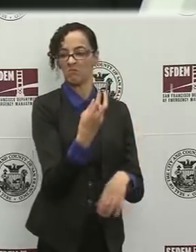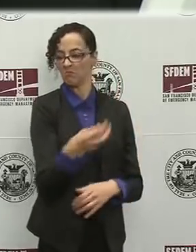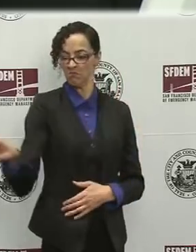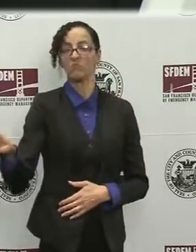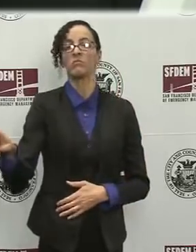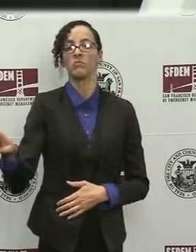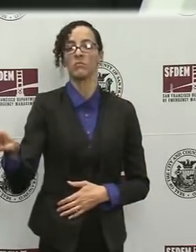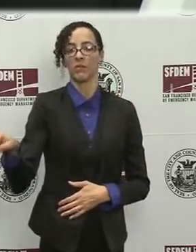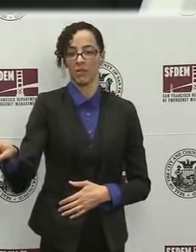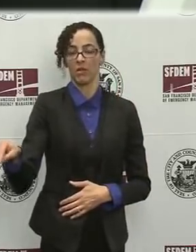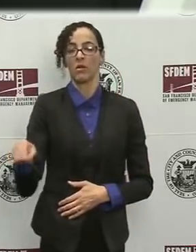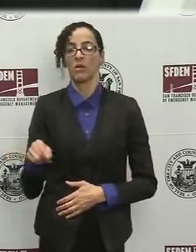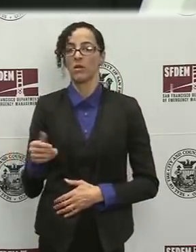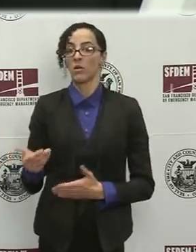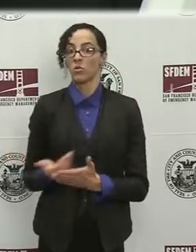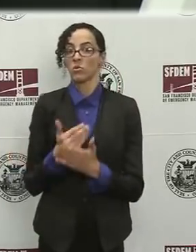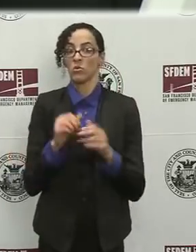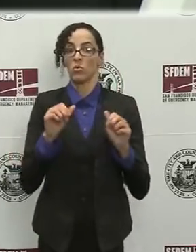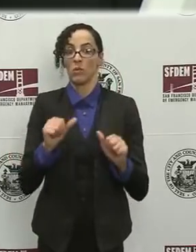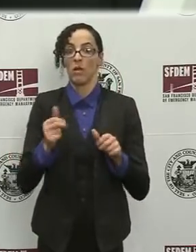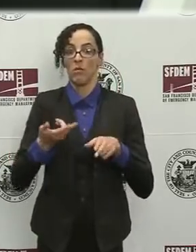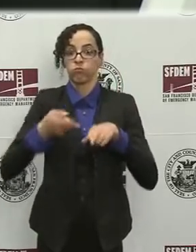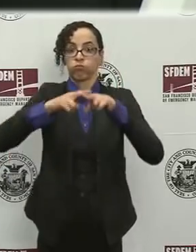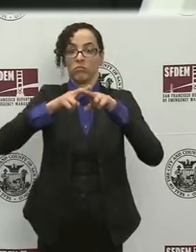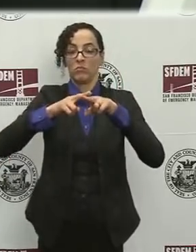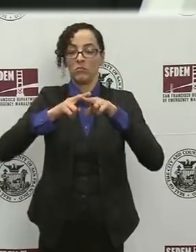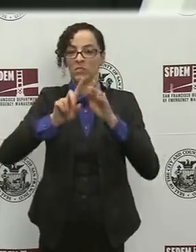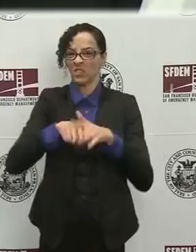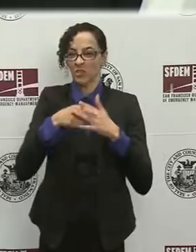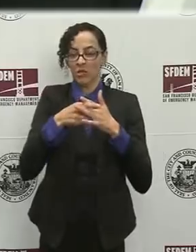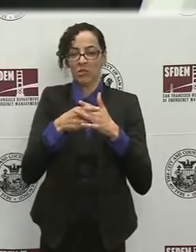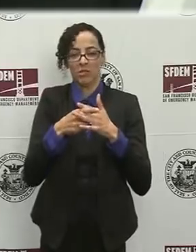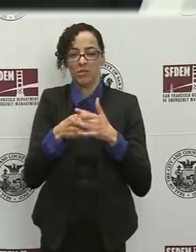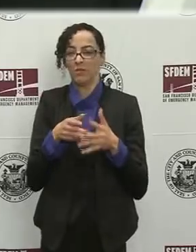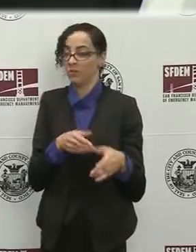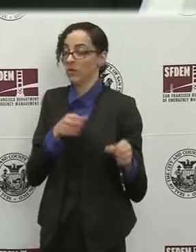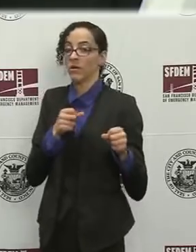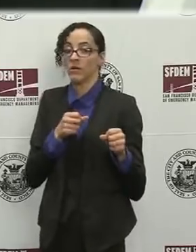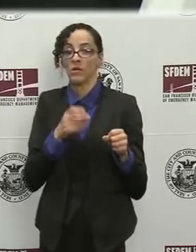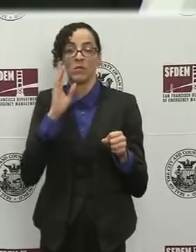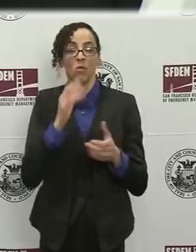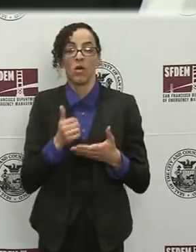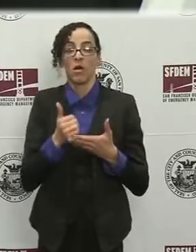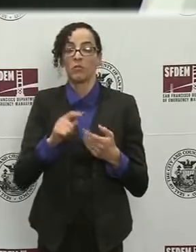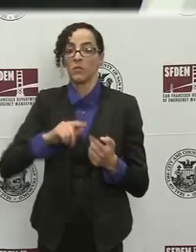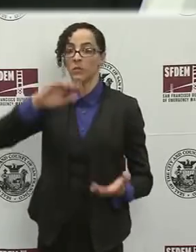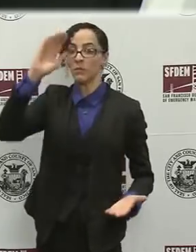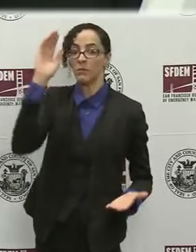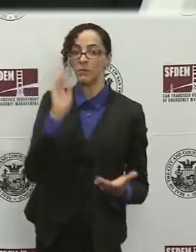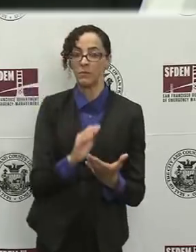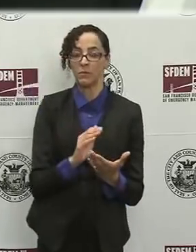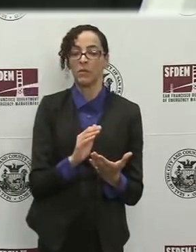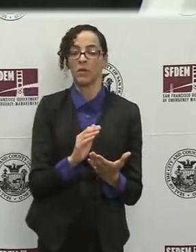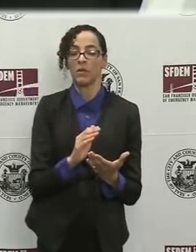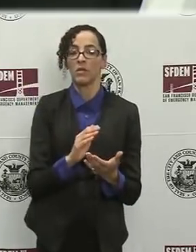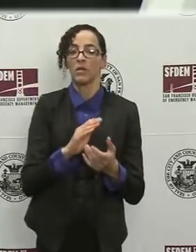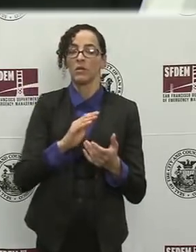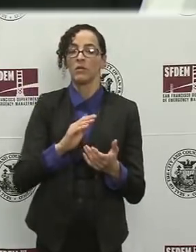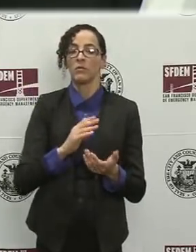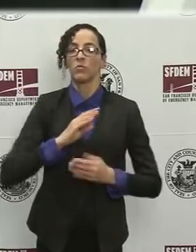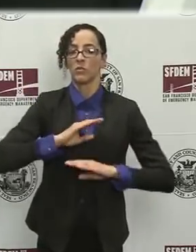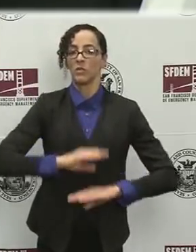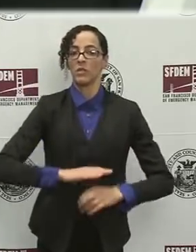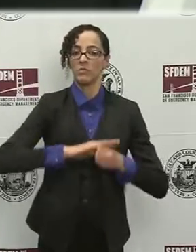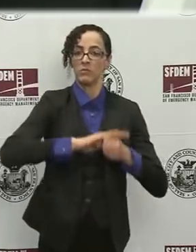brought online very rapidly, will allow for greater physical distancing at existing shelters and will protect the health of seniors and people